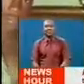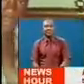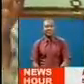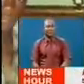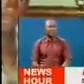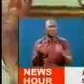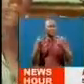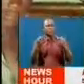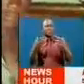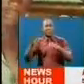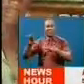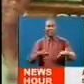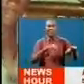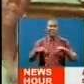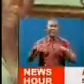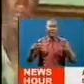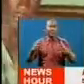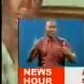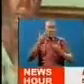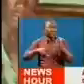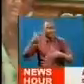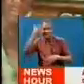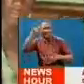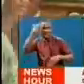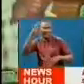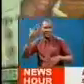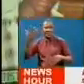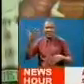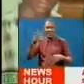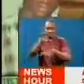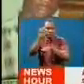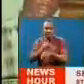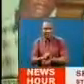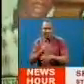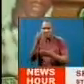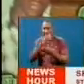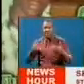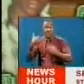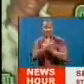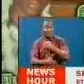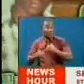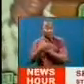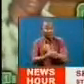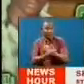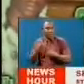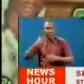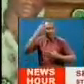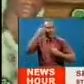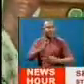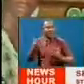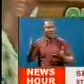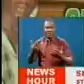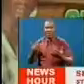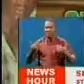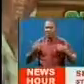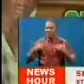activities that we have, but sometimes you don't know about the culture of certain countries. So we decided to have